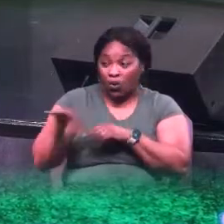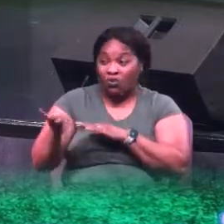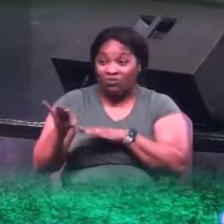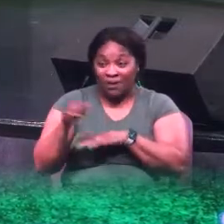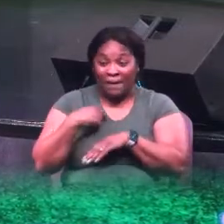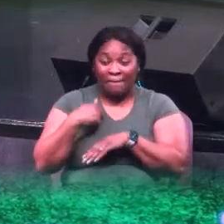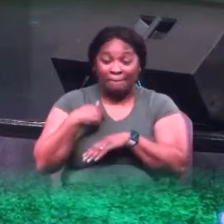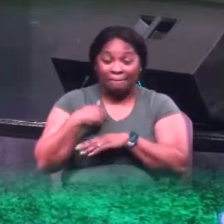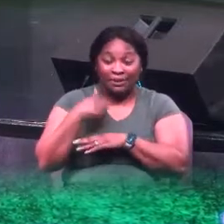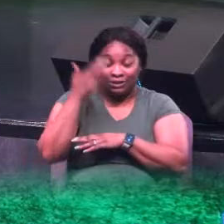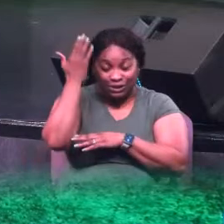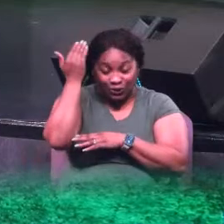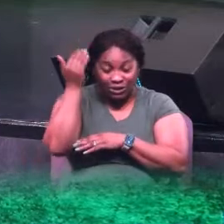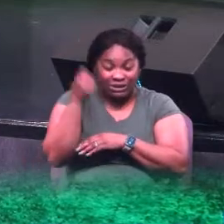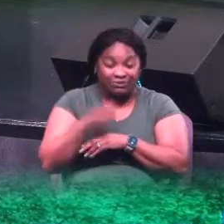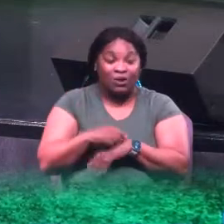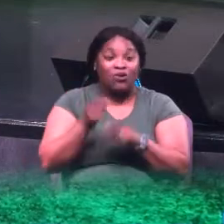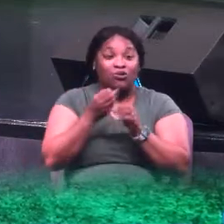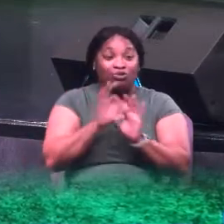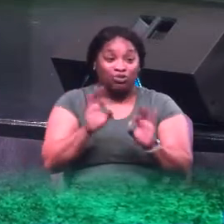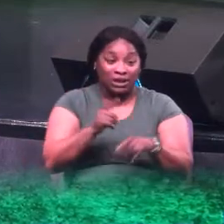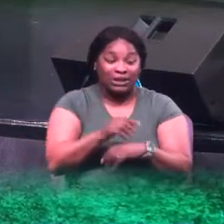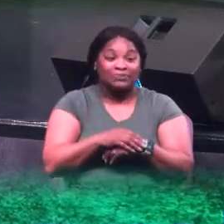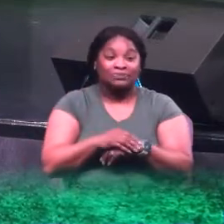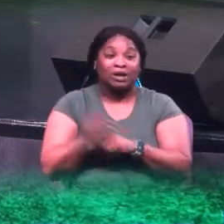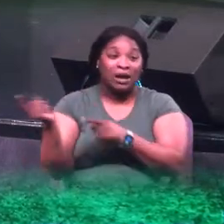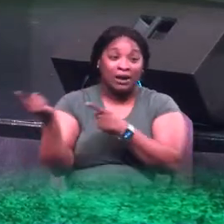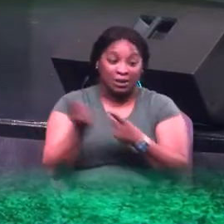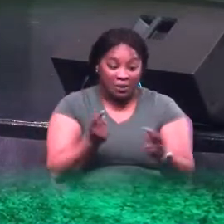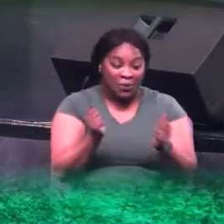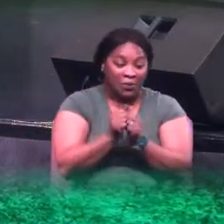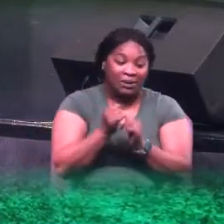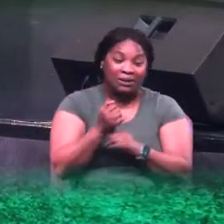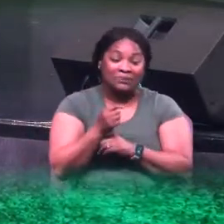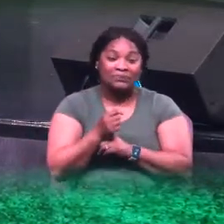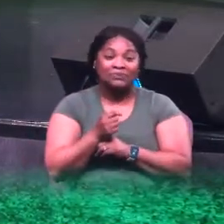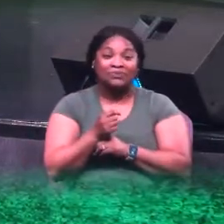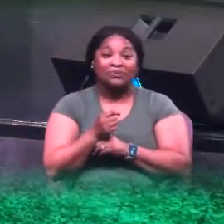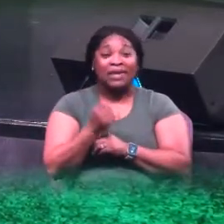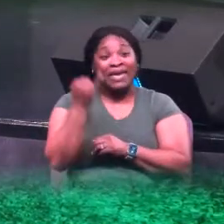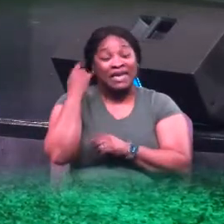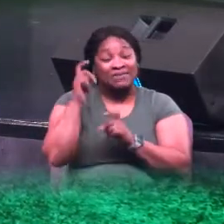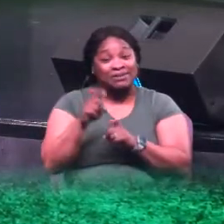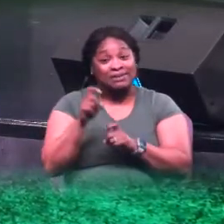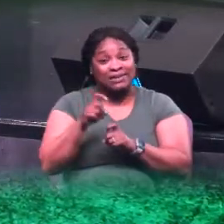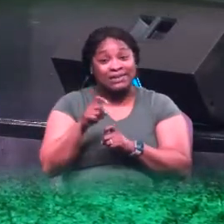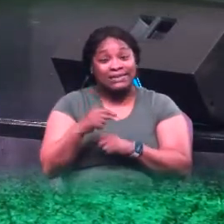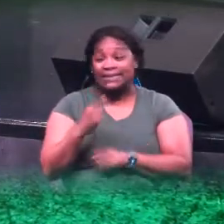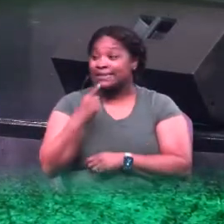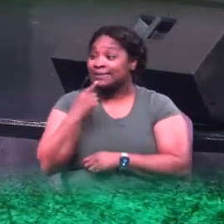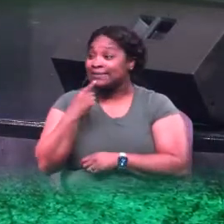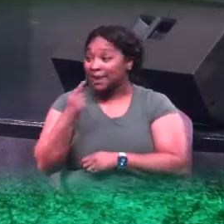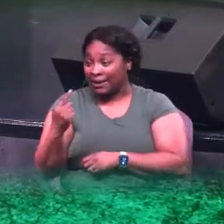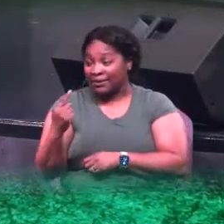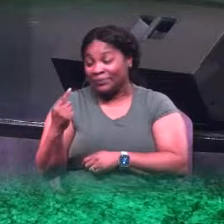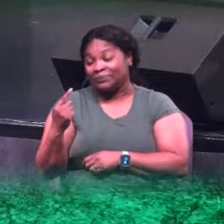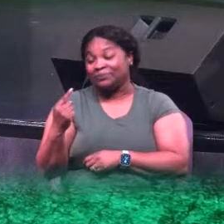donkey, release it, bring it, and if needed, speak out.